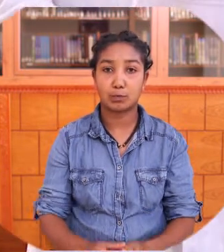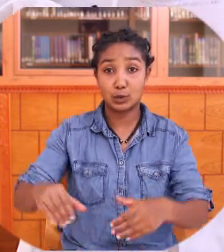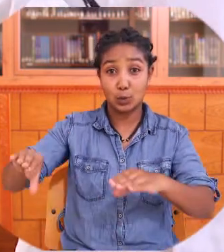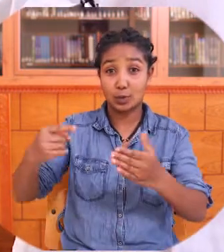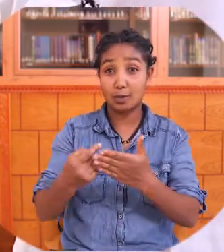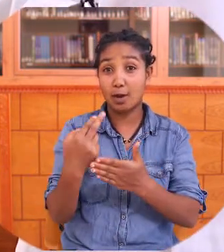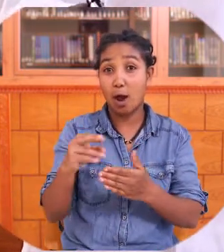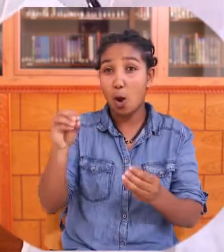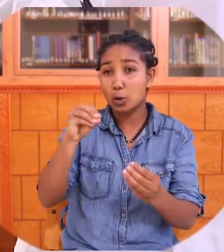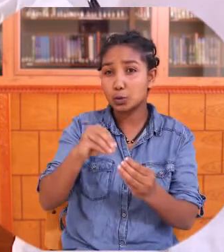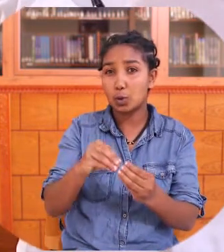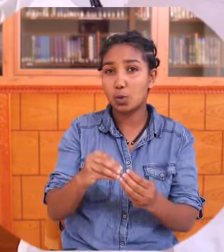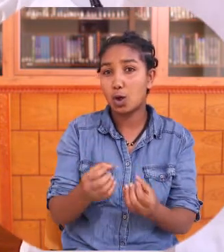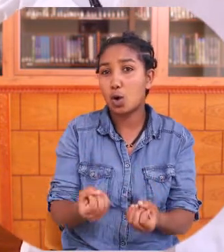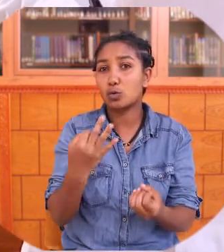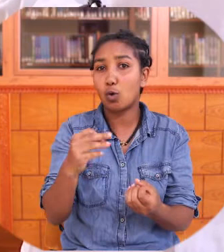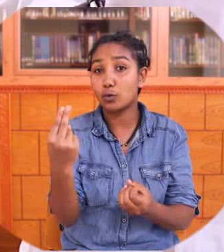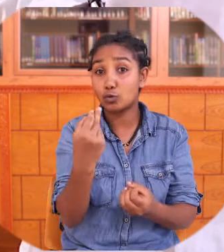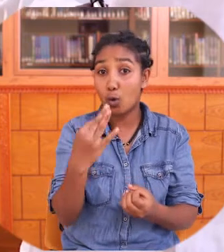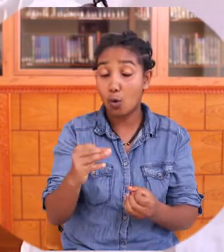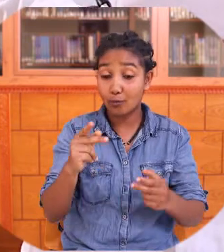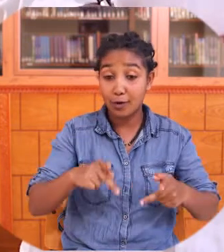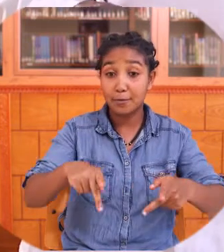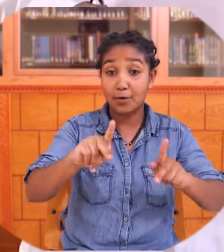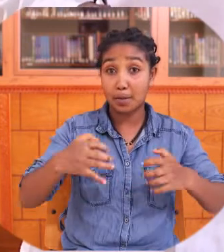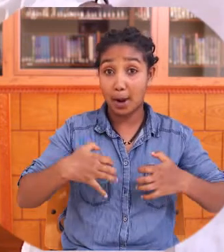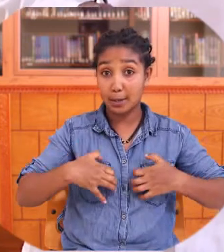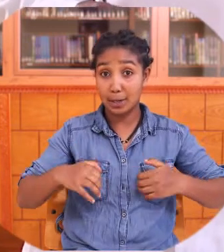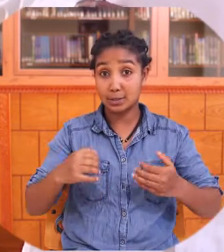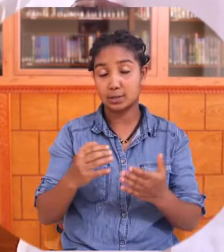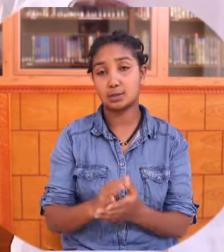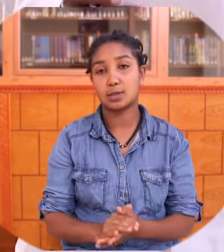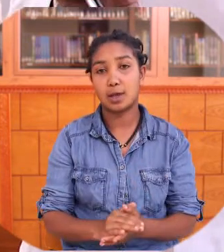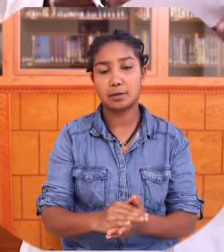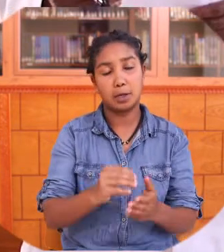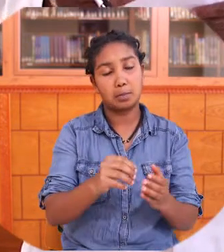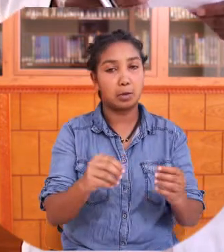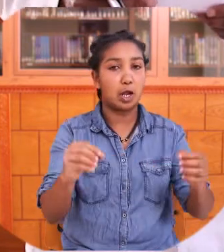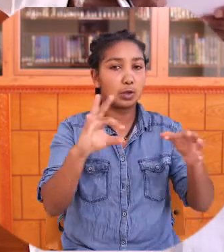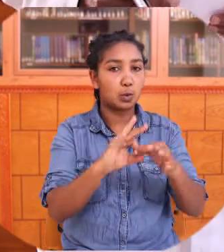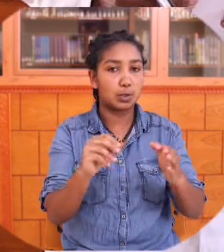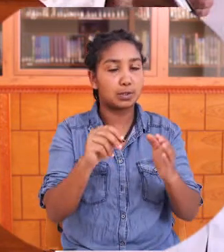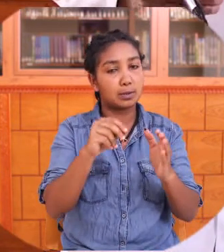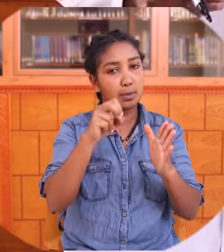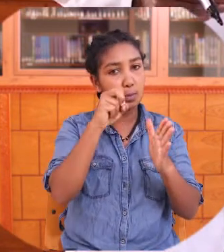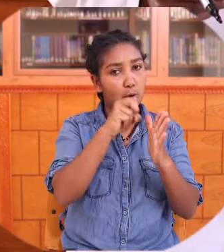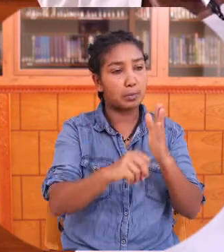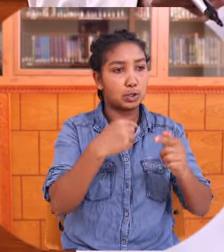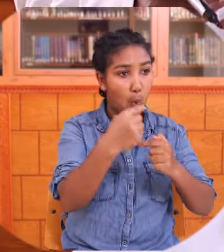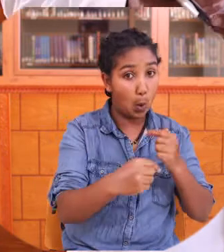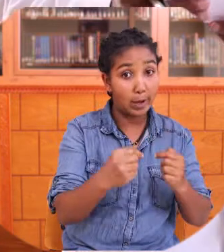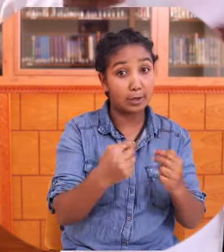Students, there are also a lot of use of farm animals along their products. Please go and